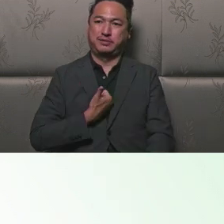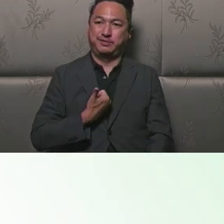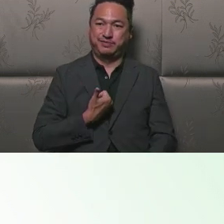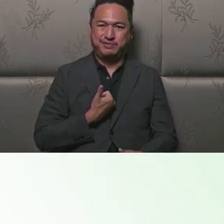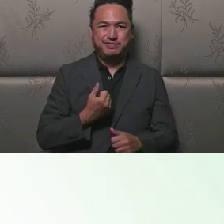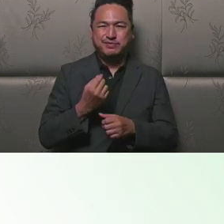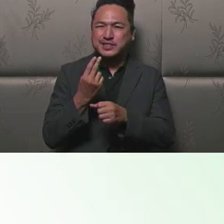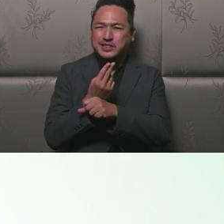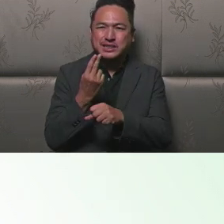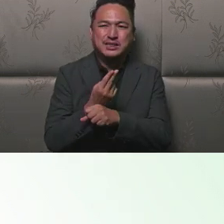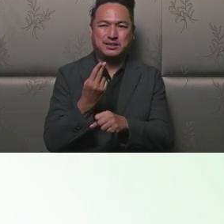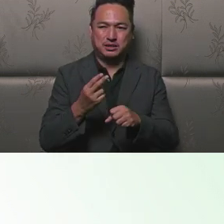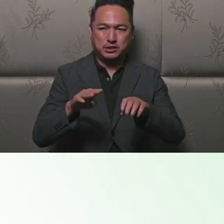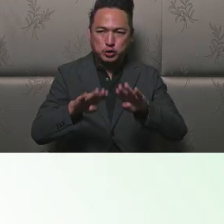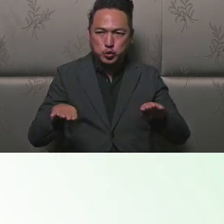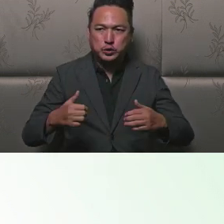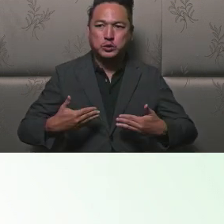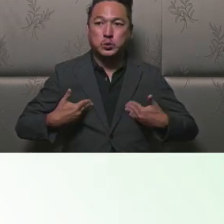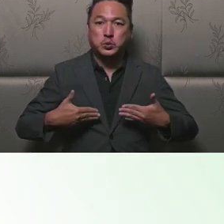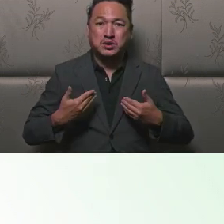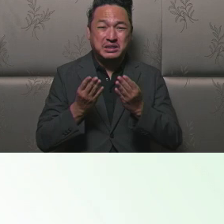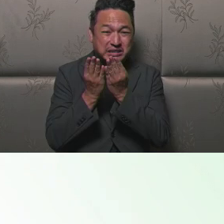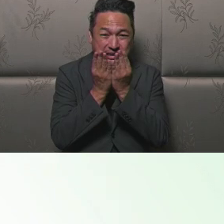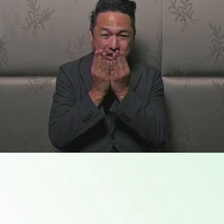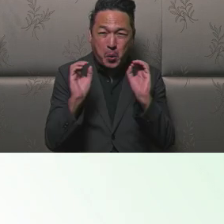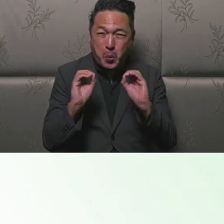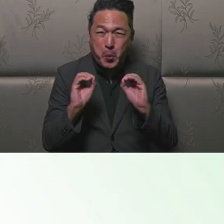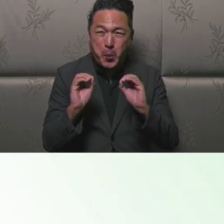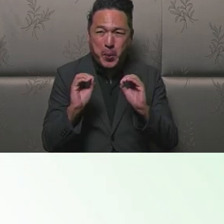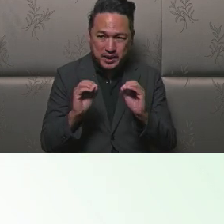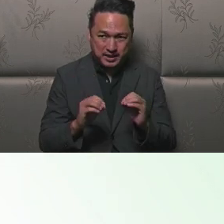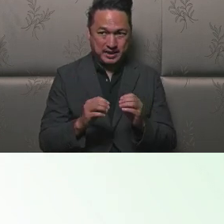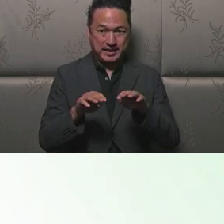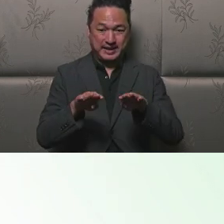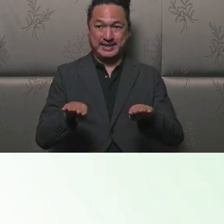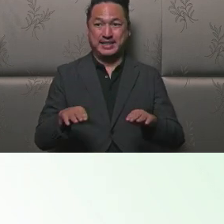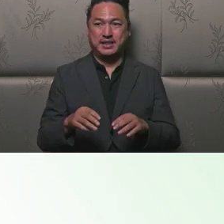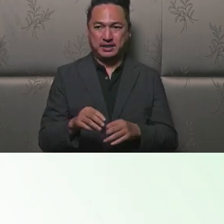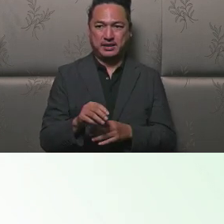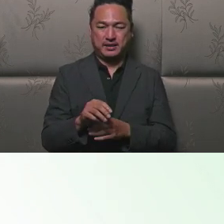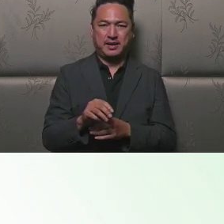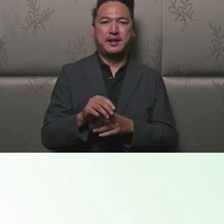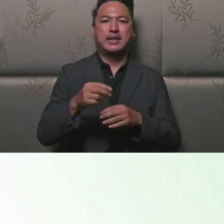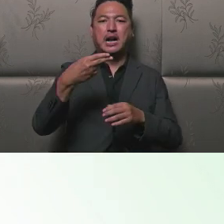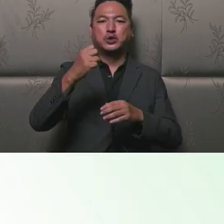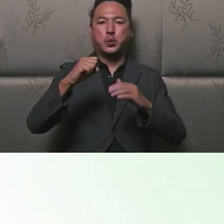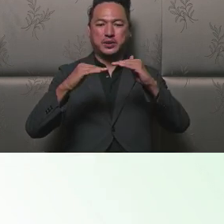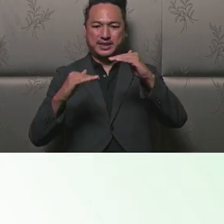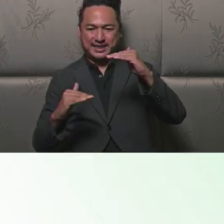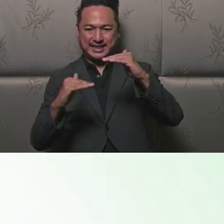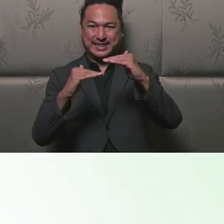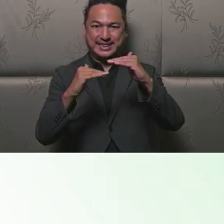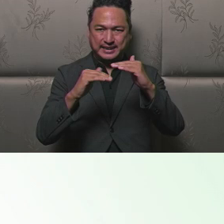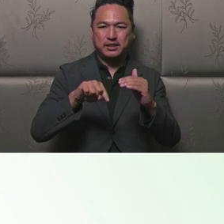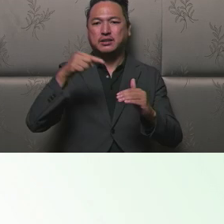use of the placebo approach, because most of the learners being catered here are also the indigenous learners. The placebo approach to the